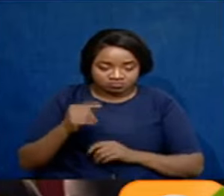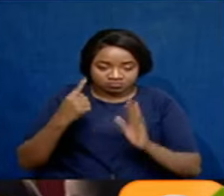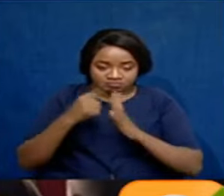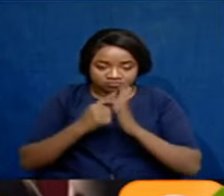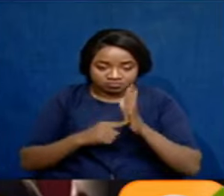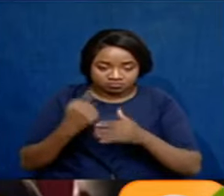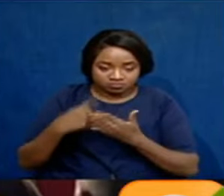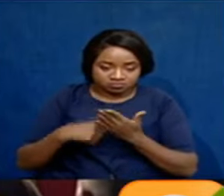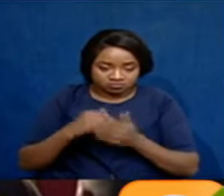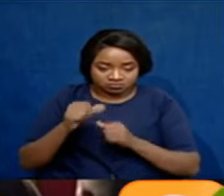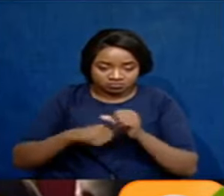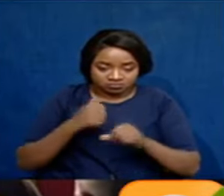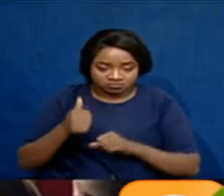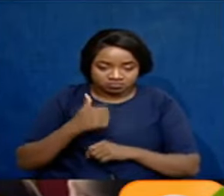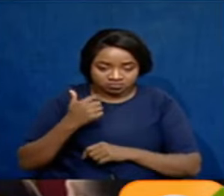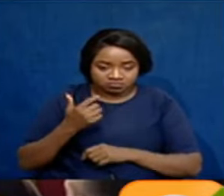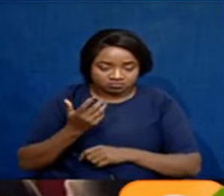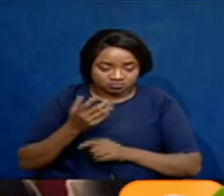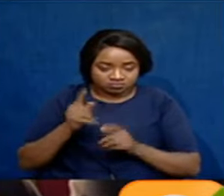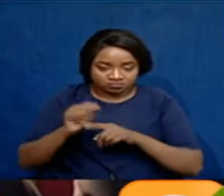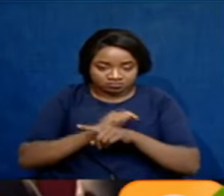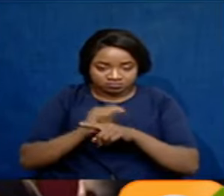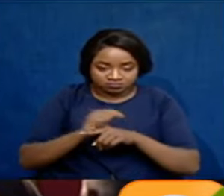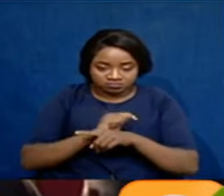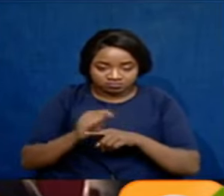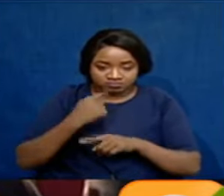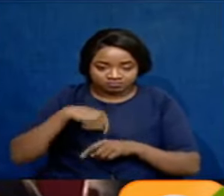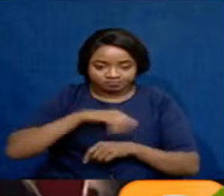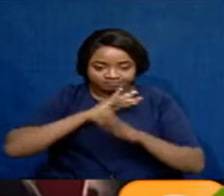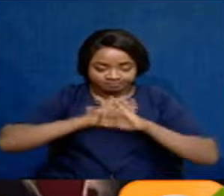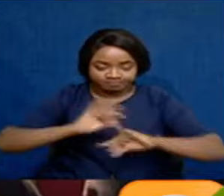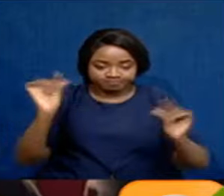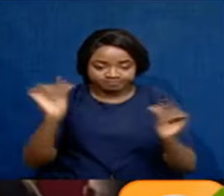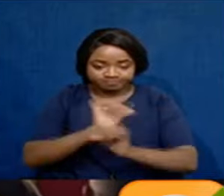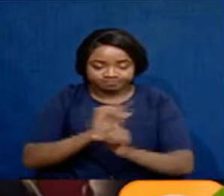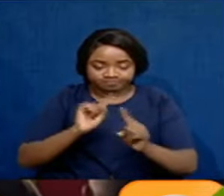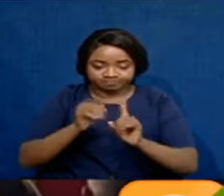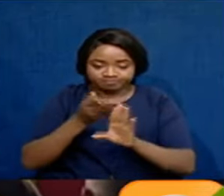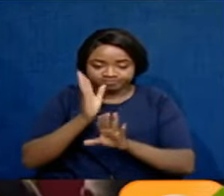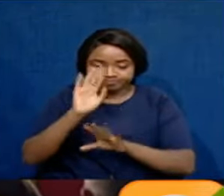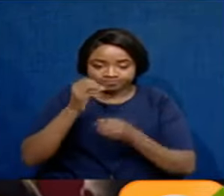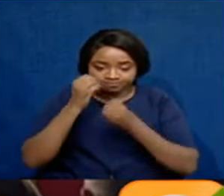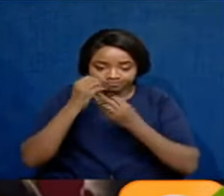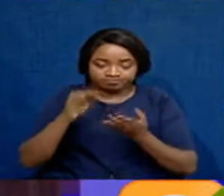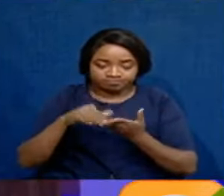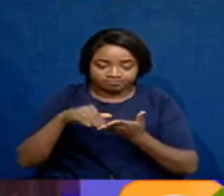role does KMTC play in bridging that gap? We take a break, but when we come back, we hear from our audience.